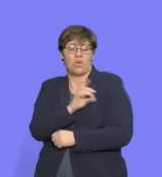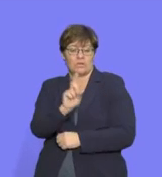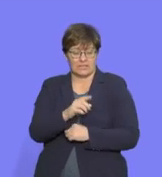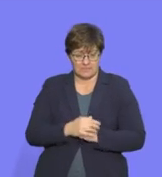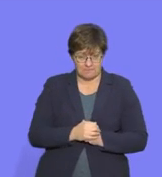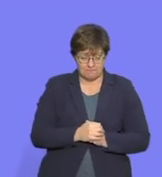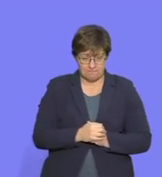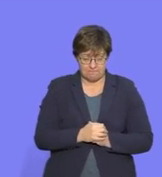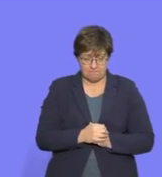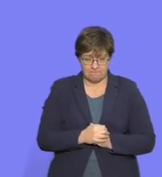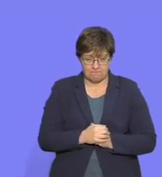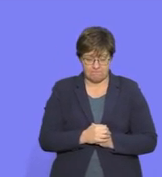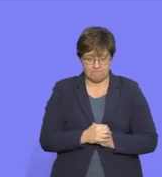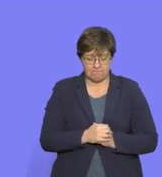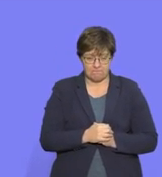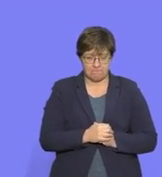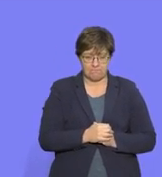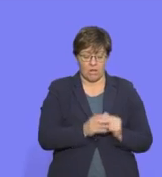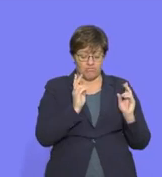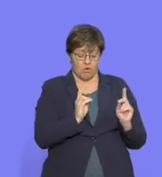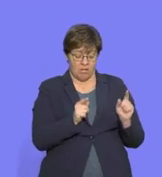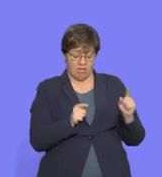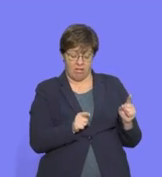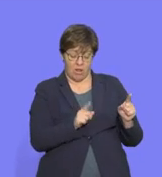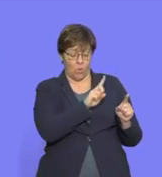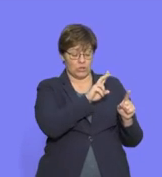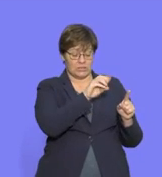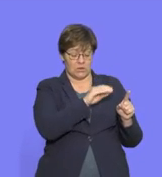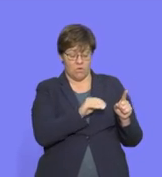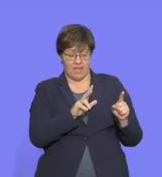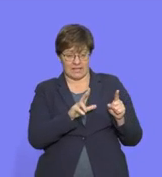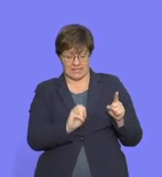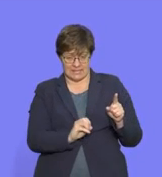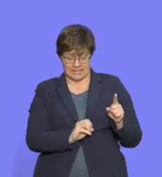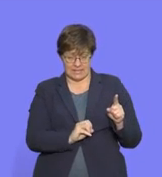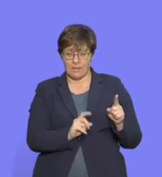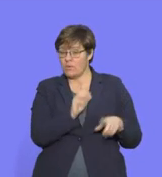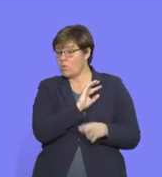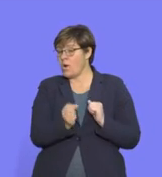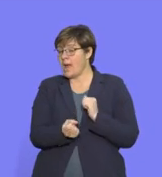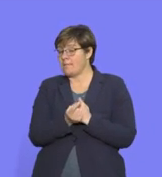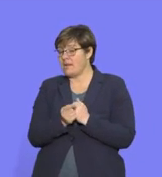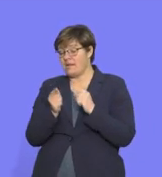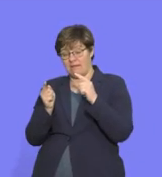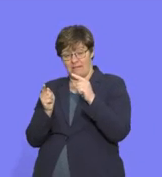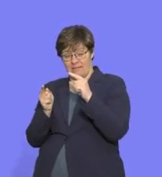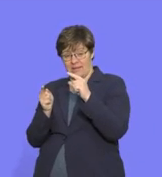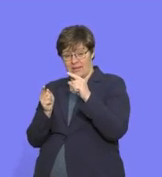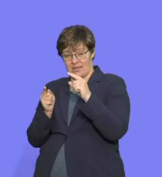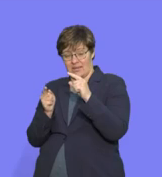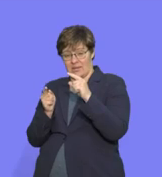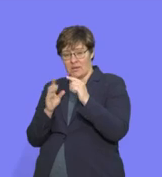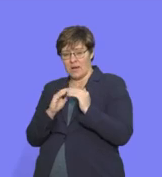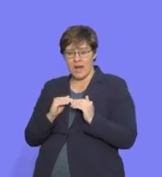so we have a look over here. This is the normal one. That's what it was. But look what happens to this guy. So he